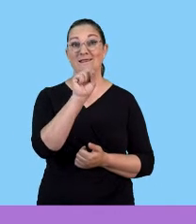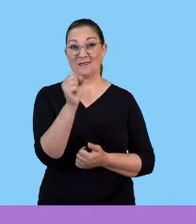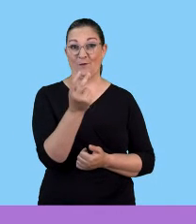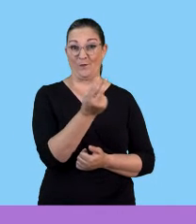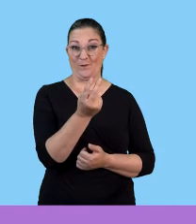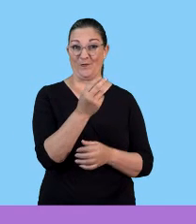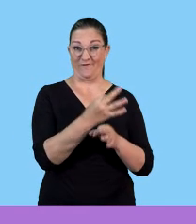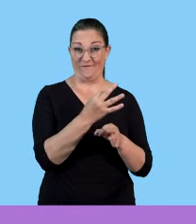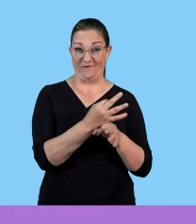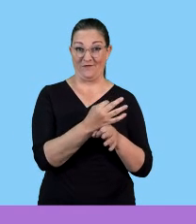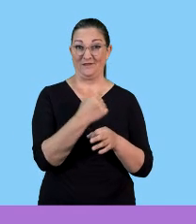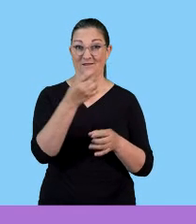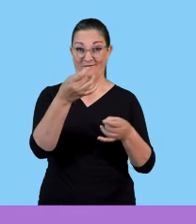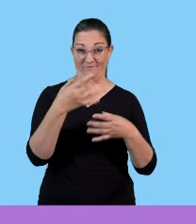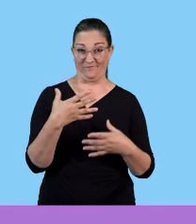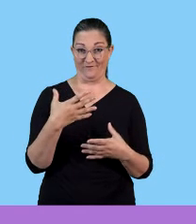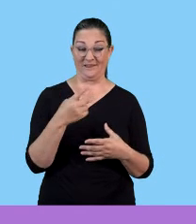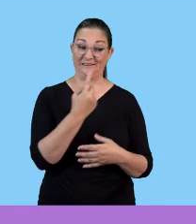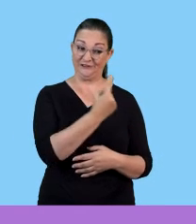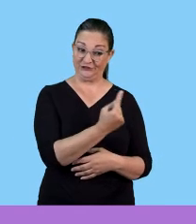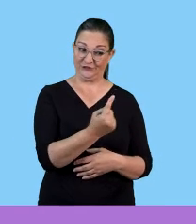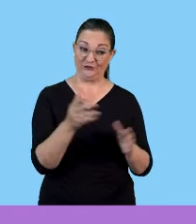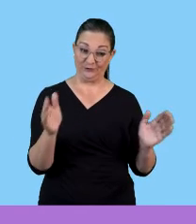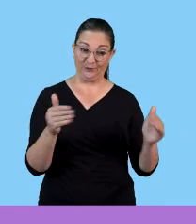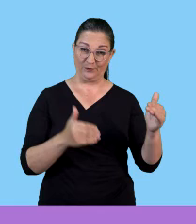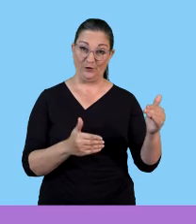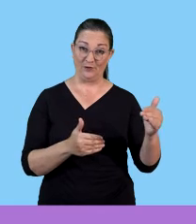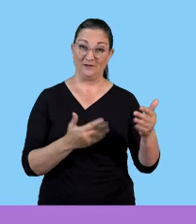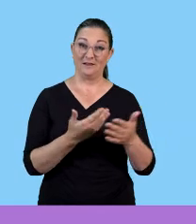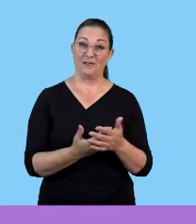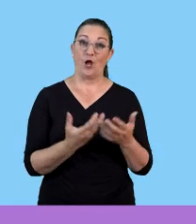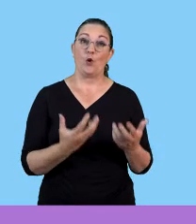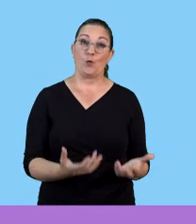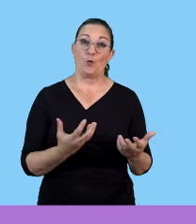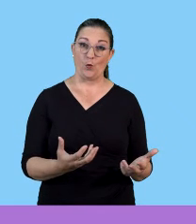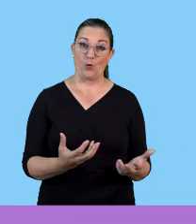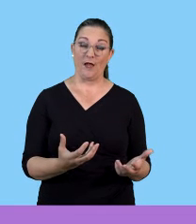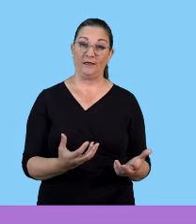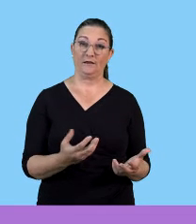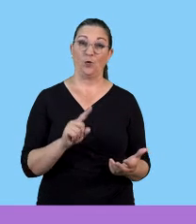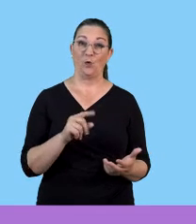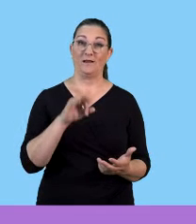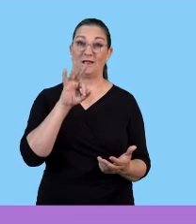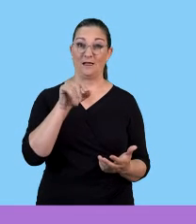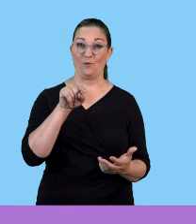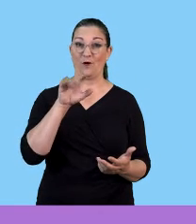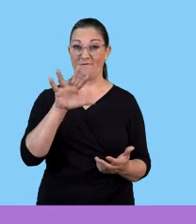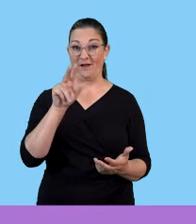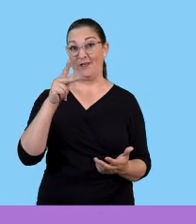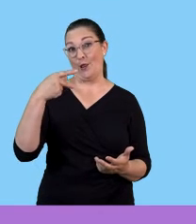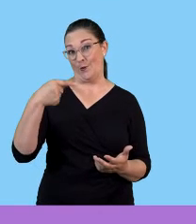and Sipo's father tells them that each large box can hold a maximum weight of